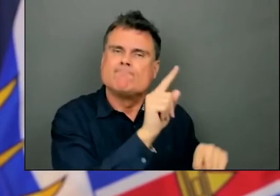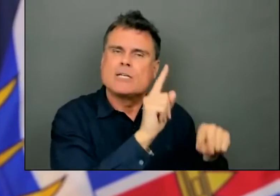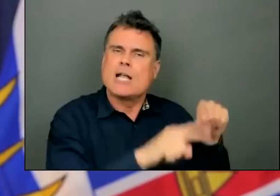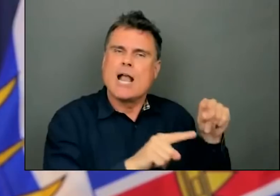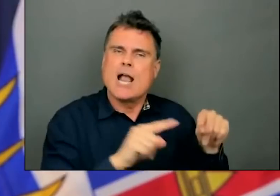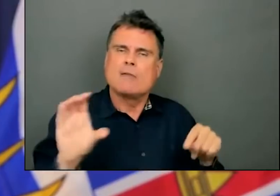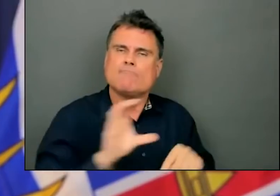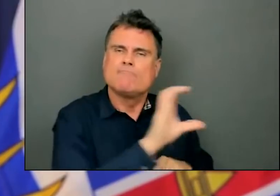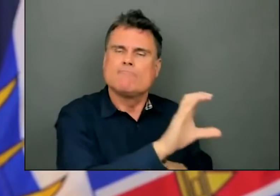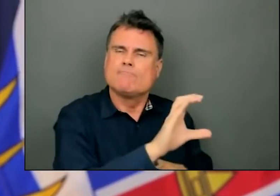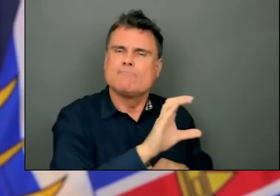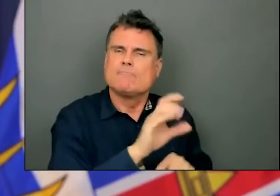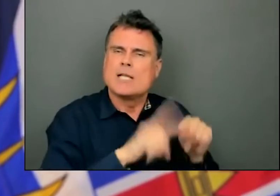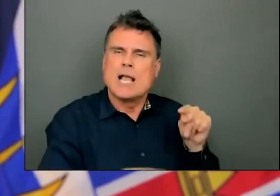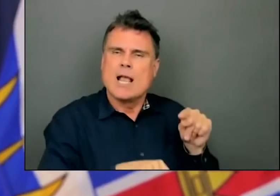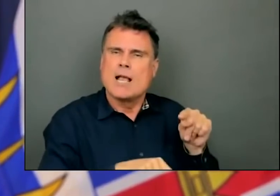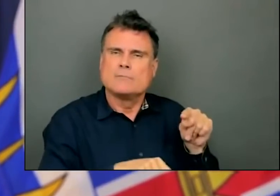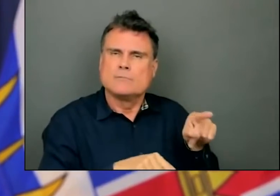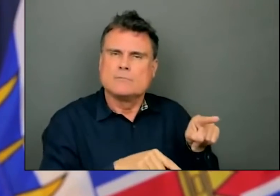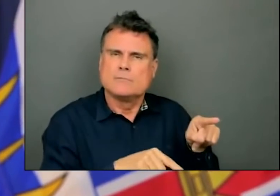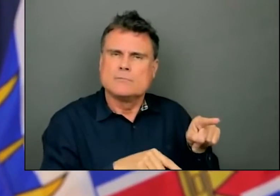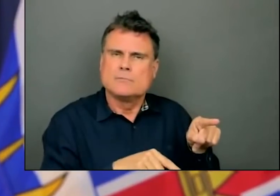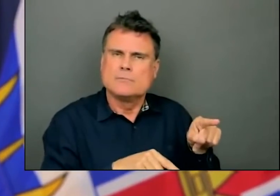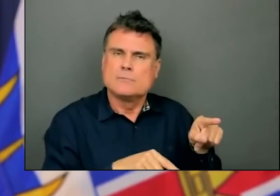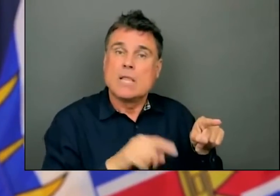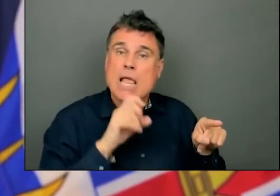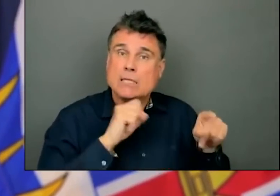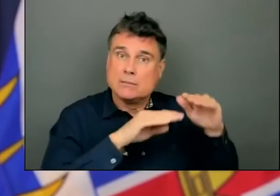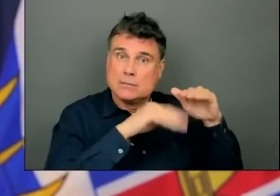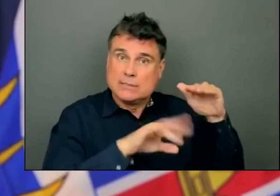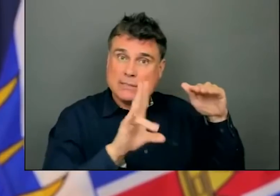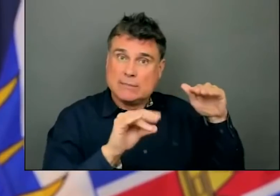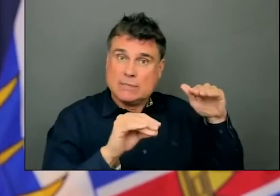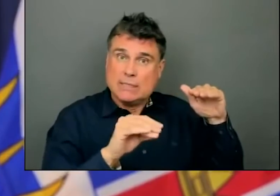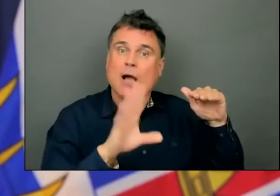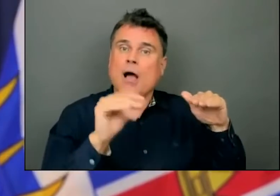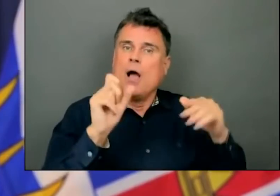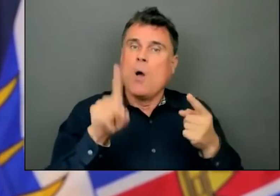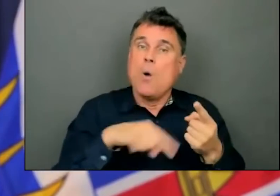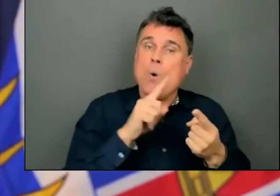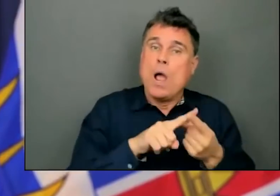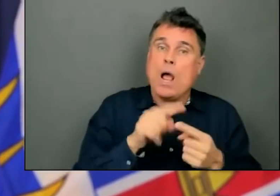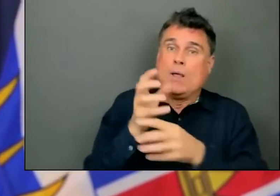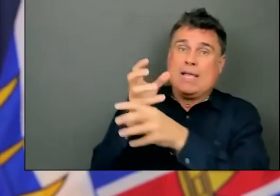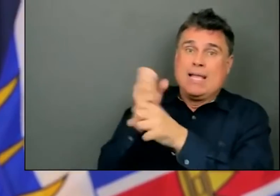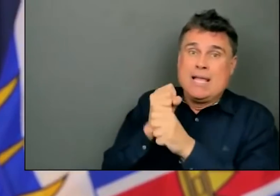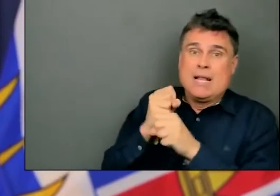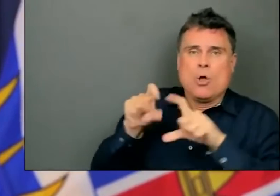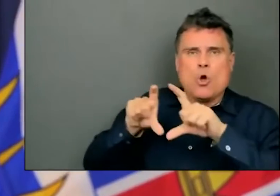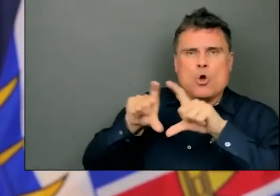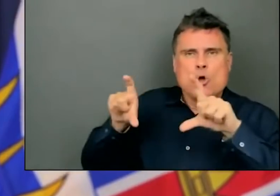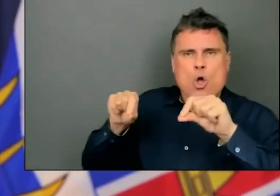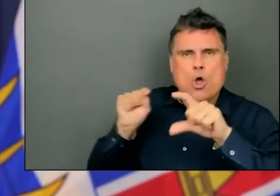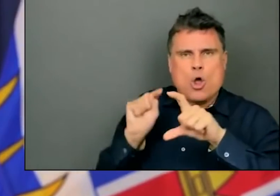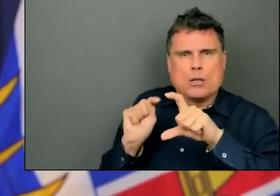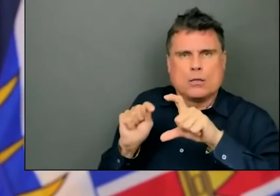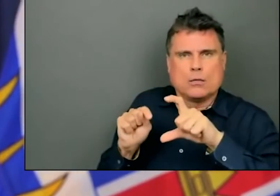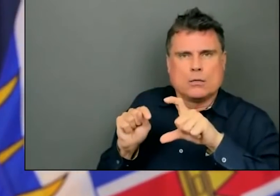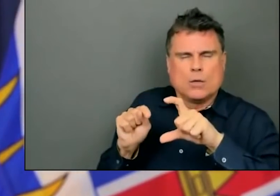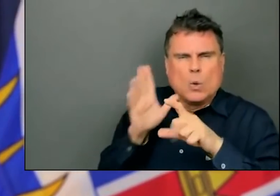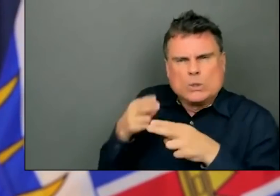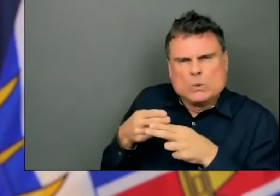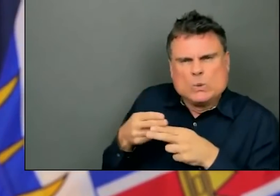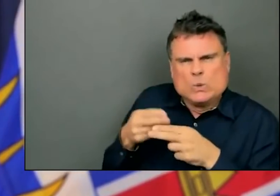How quickly should those under the age of 70 expect to have access? I know in the presentation you said soon. Is that